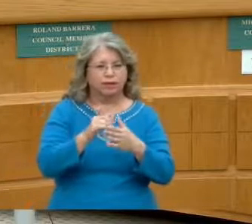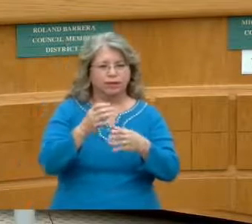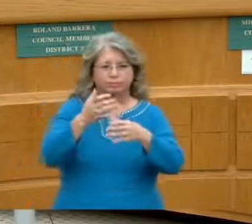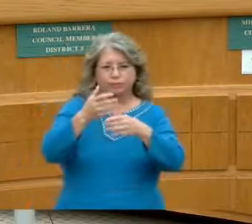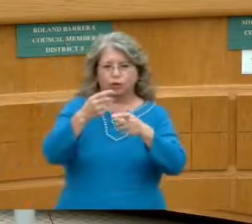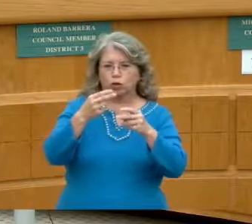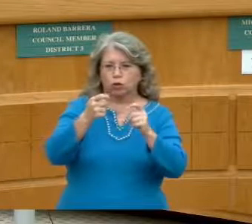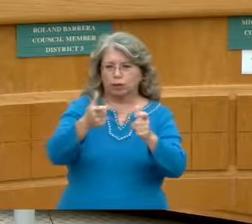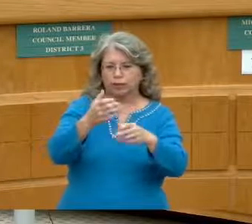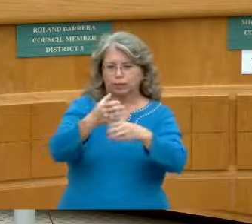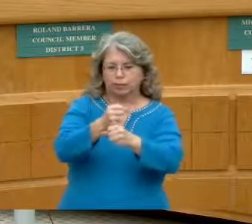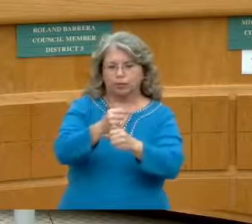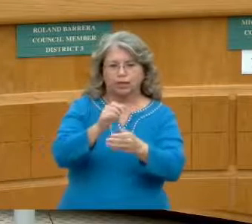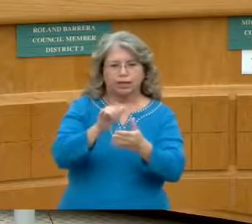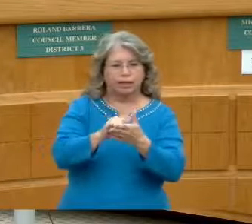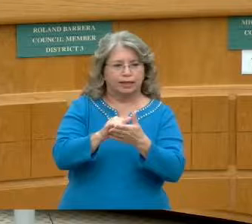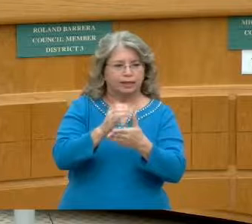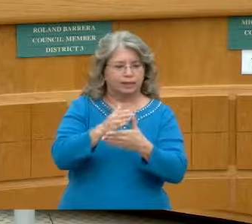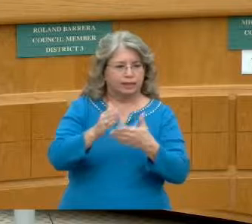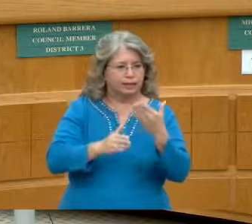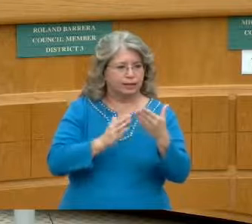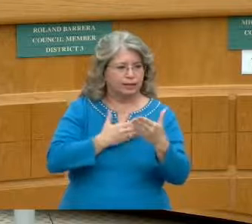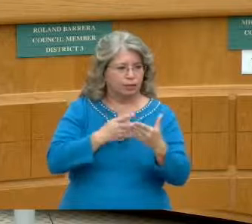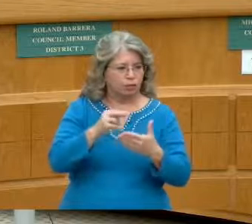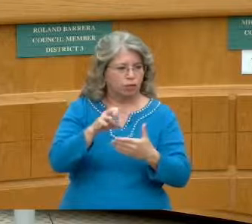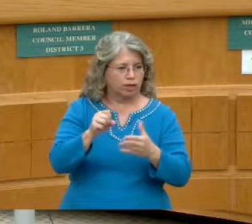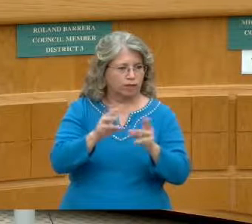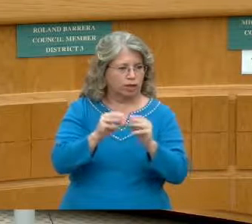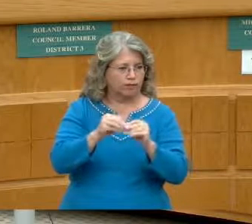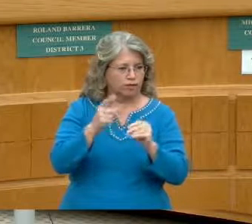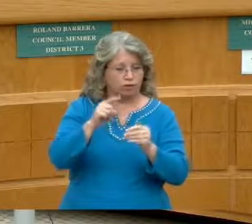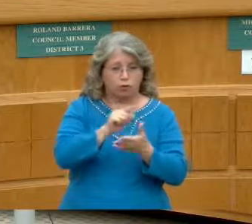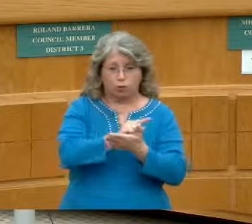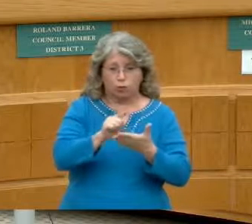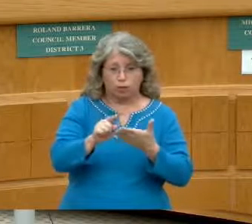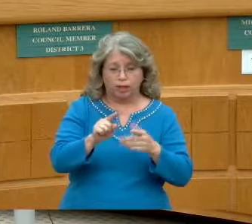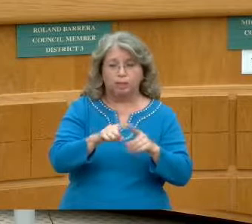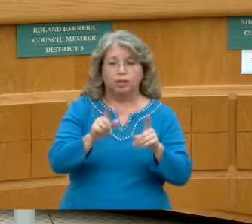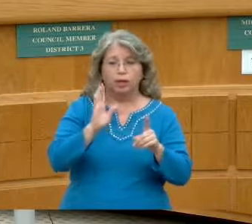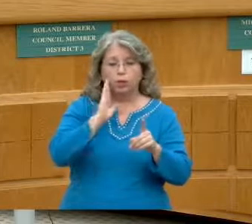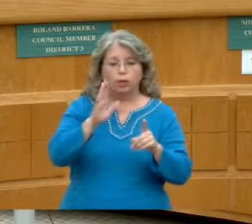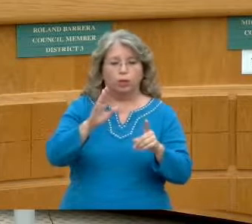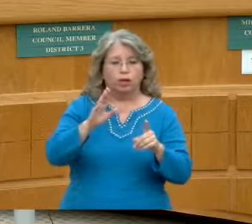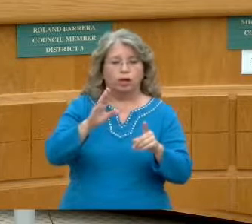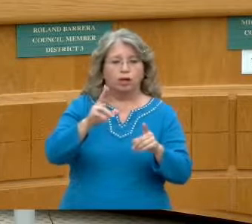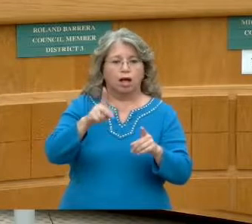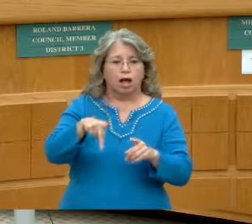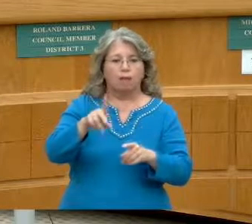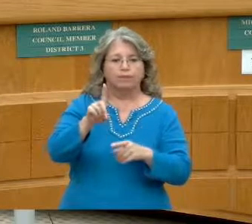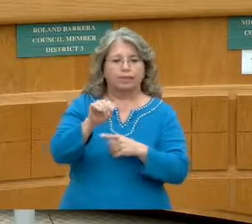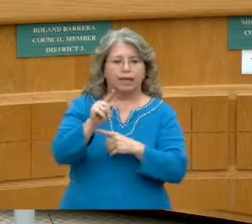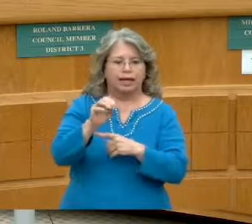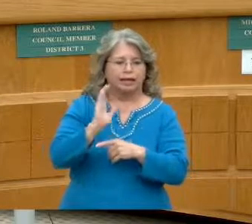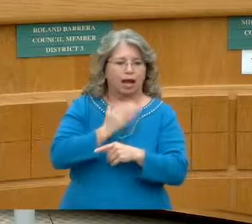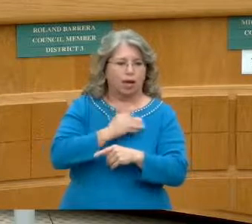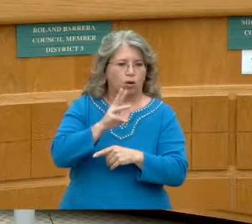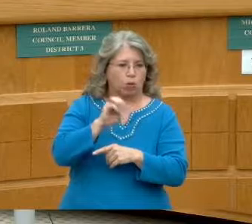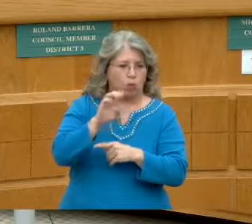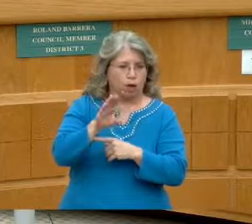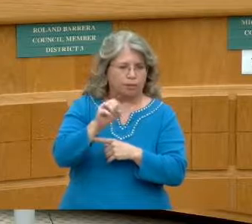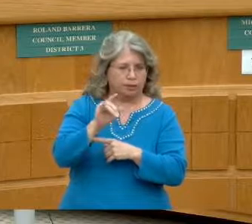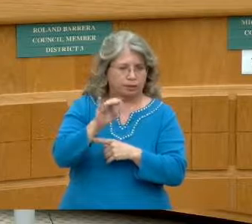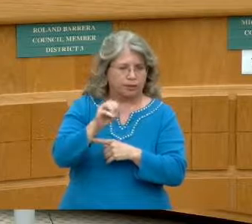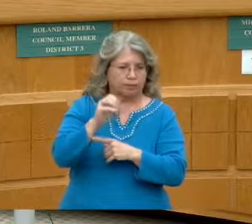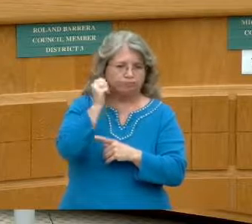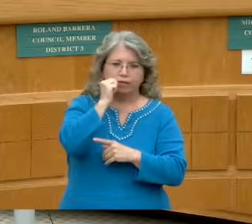takes care of the press briefing for the week. We'll continue to provide daily updates through our website. That webpage is on the